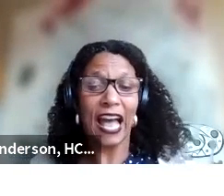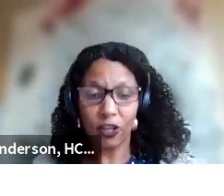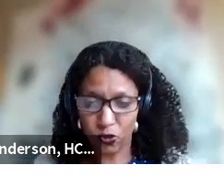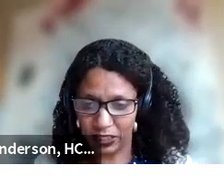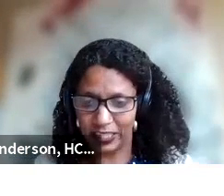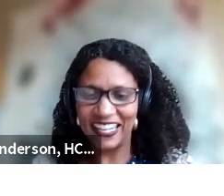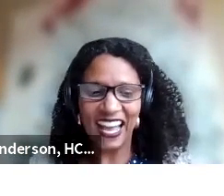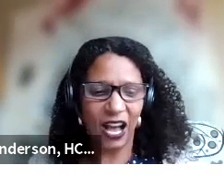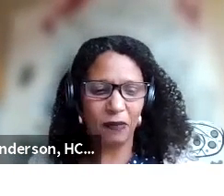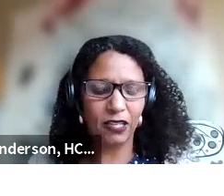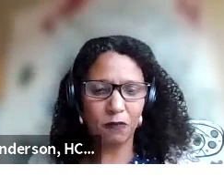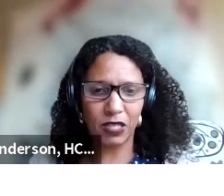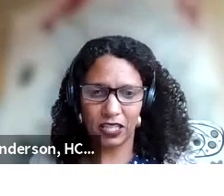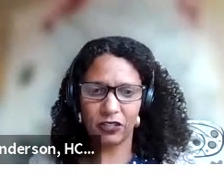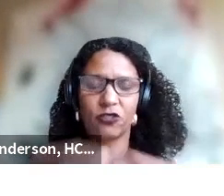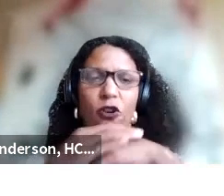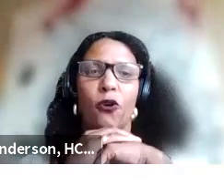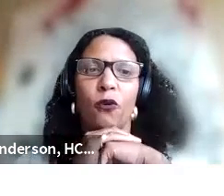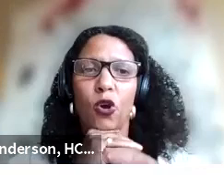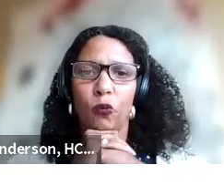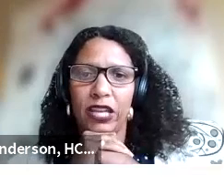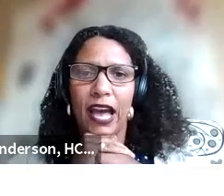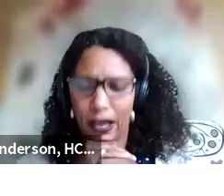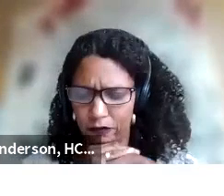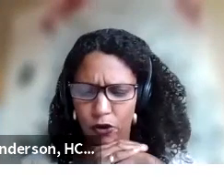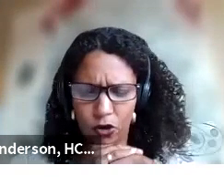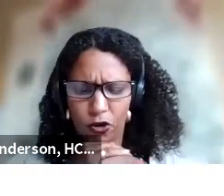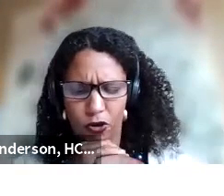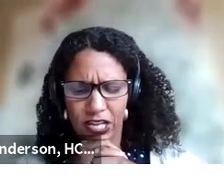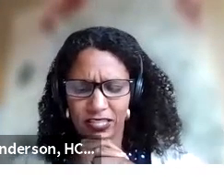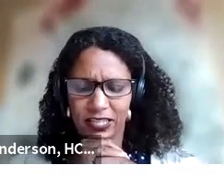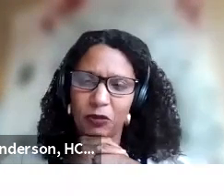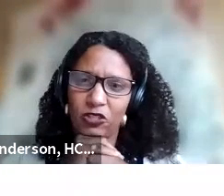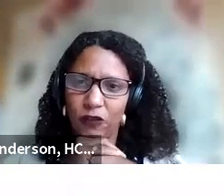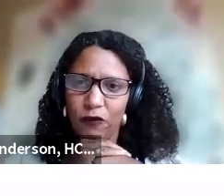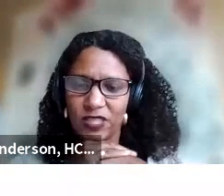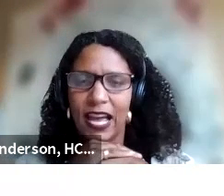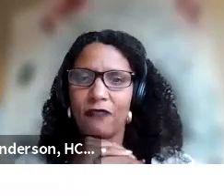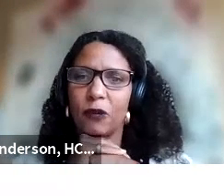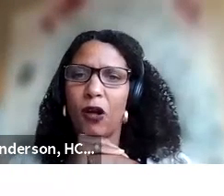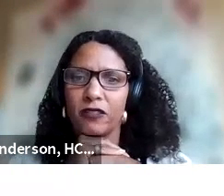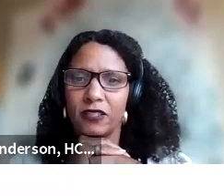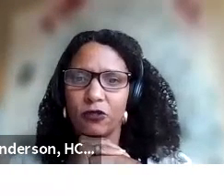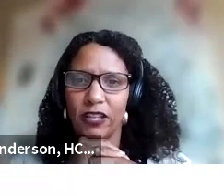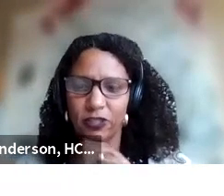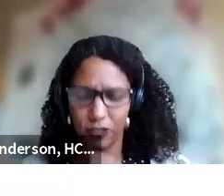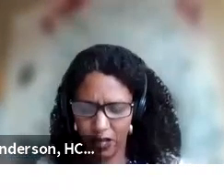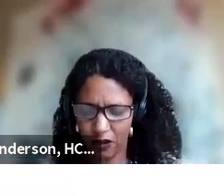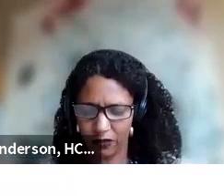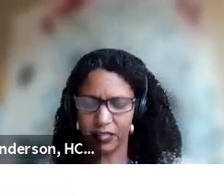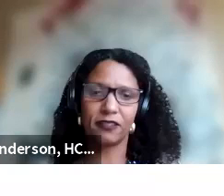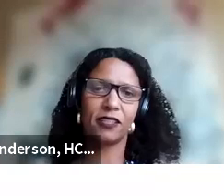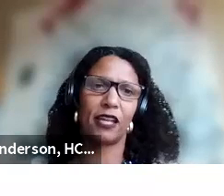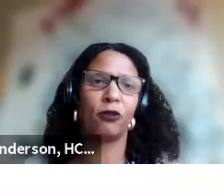She is actually in a meeting. So we have her Deputy Chief of Staff and Policy